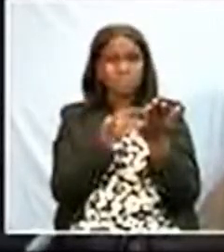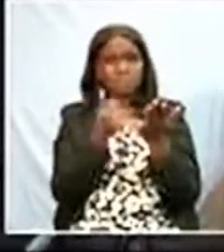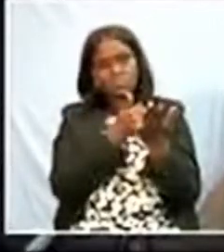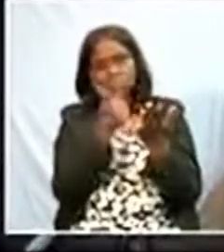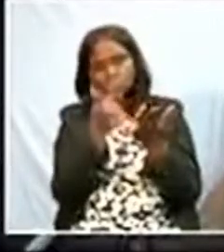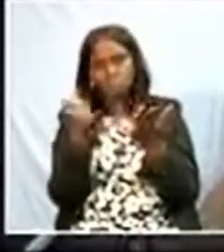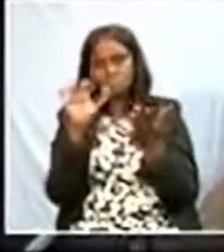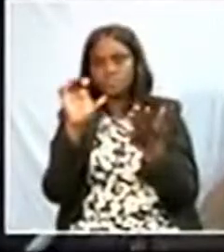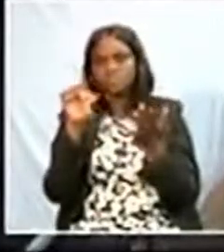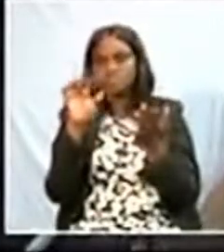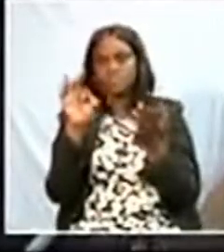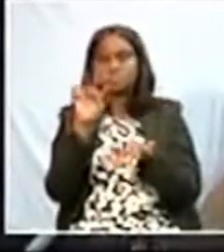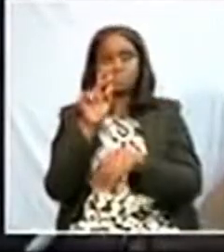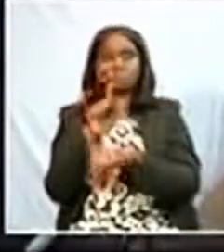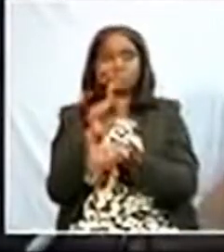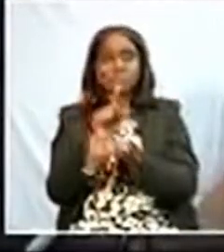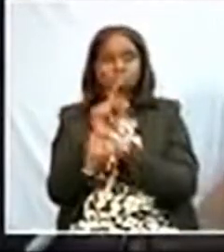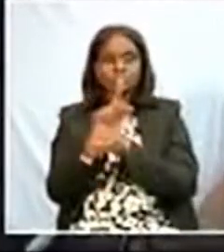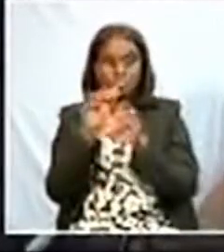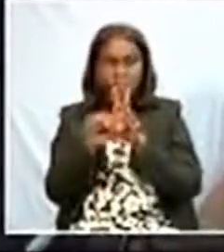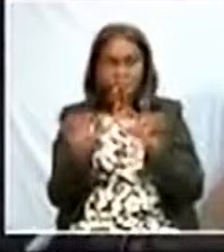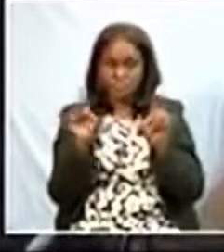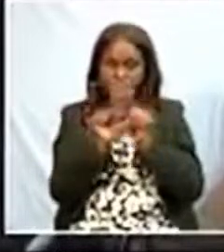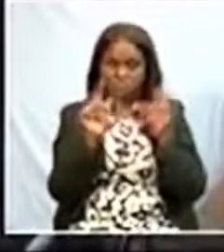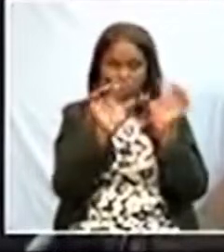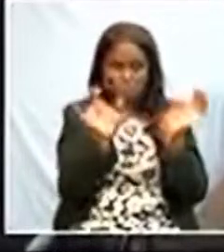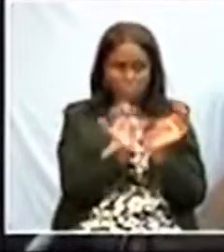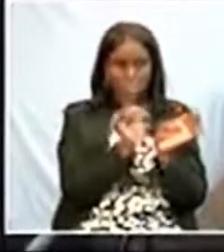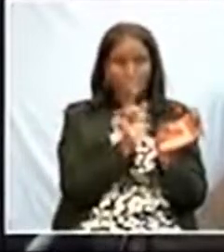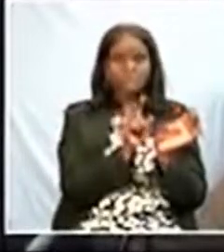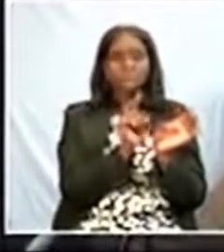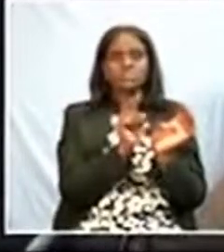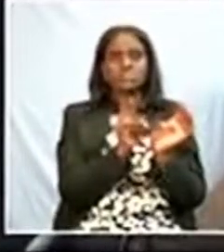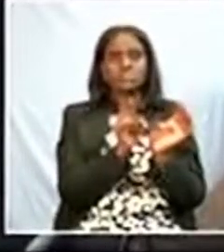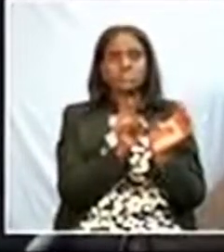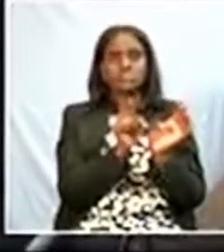another CDF project in the same constituency,